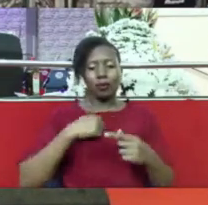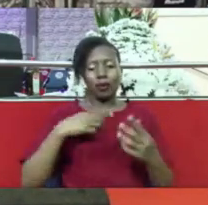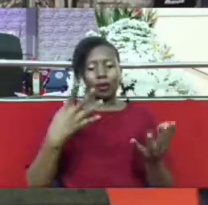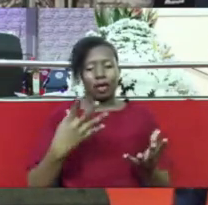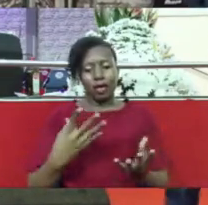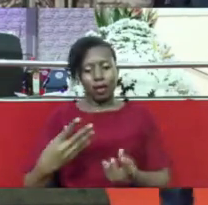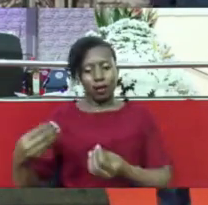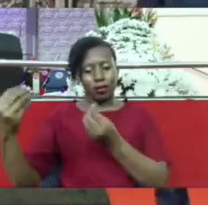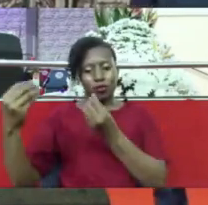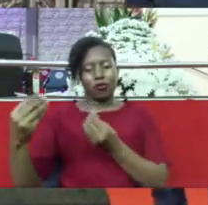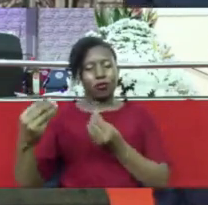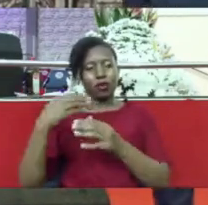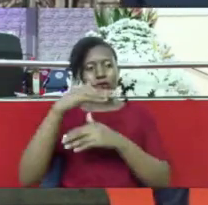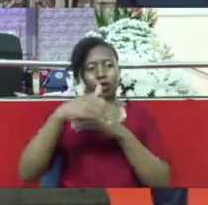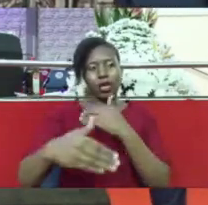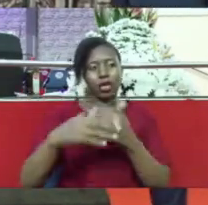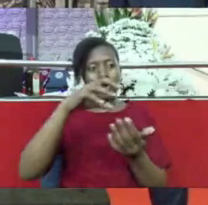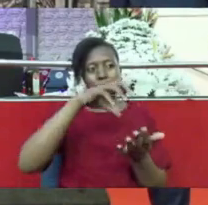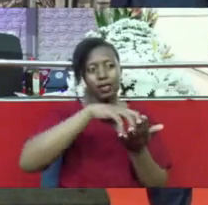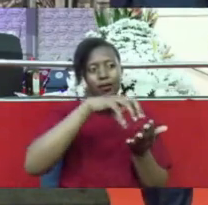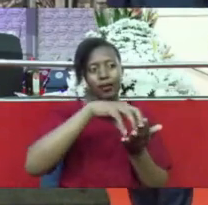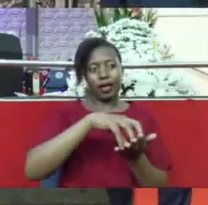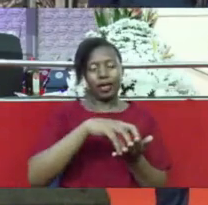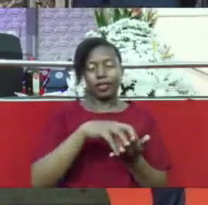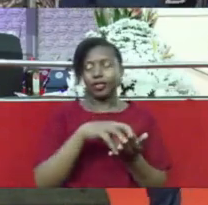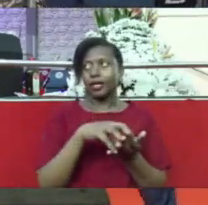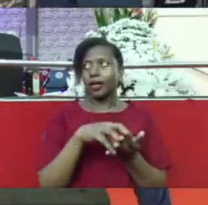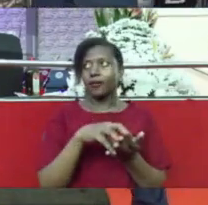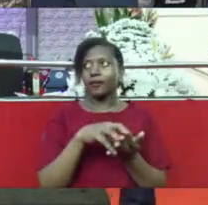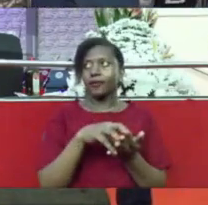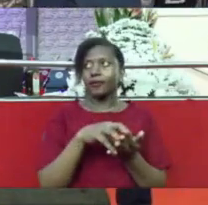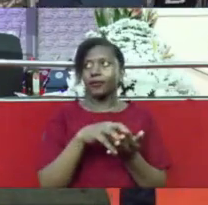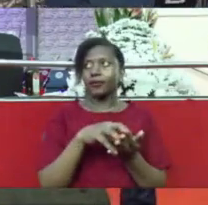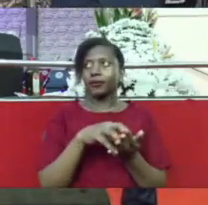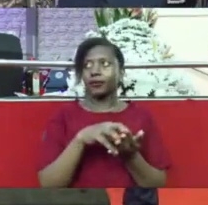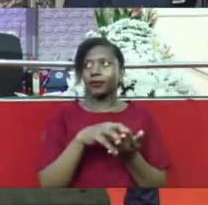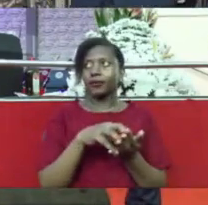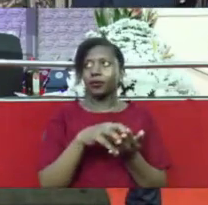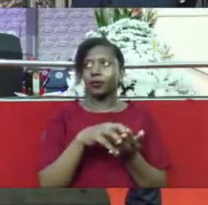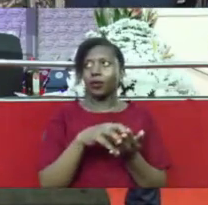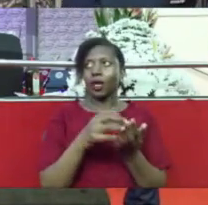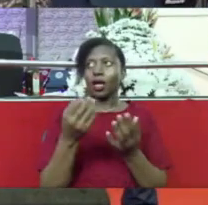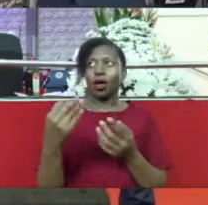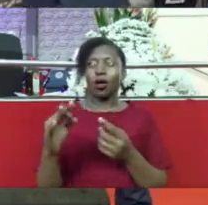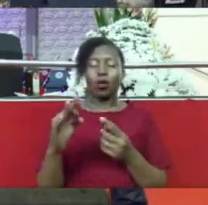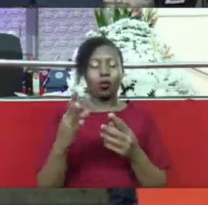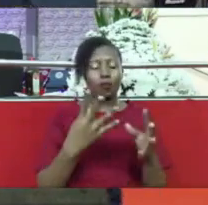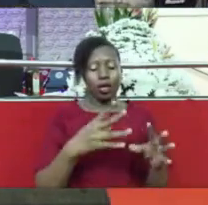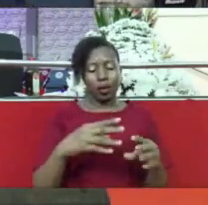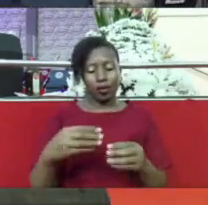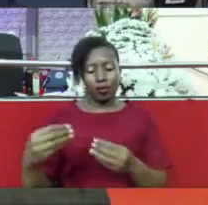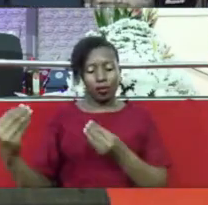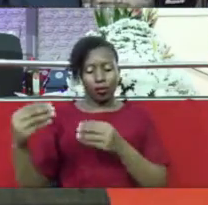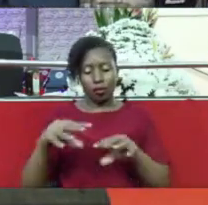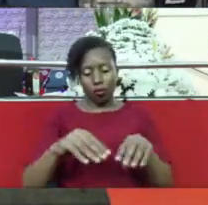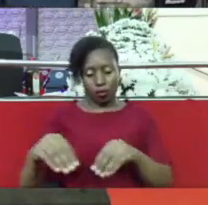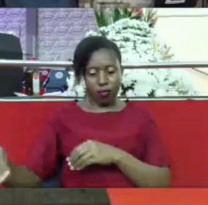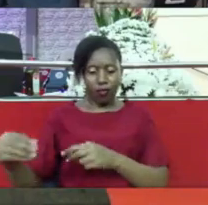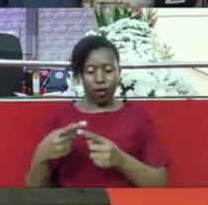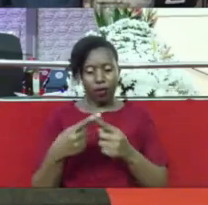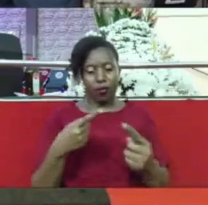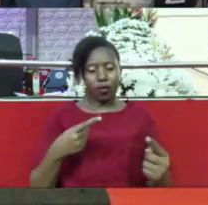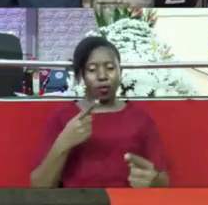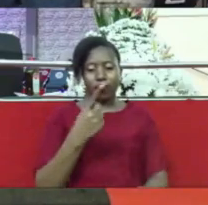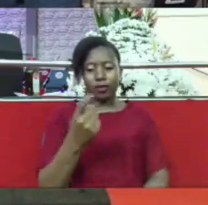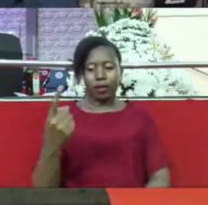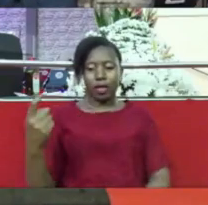nisiende katika sehemu nyingine, of now being moved from the womb to a harrow, kutolewa katika mdudu kufanyika